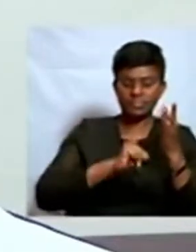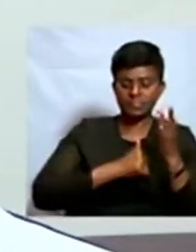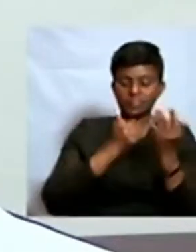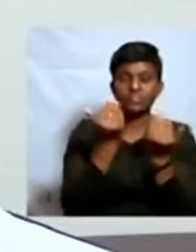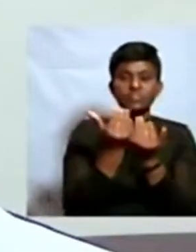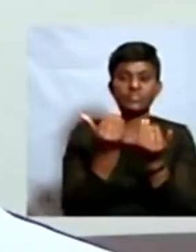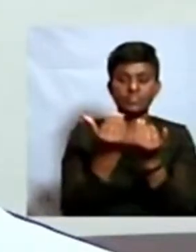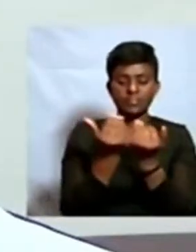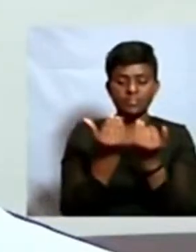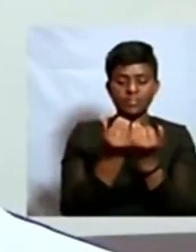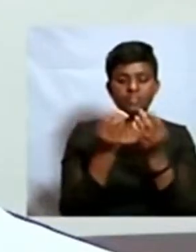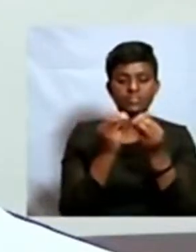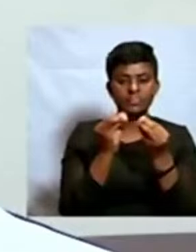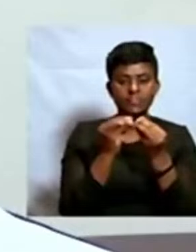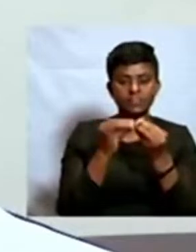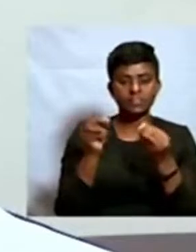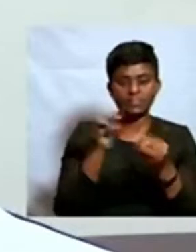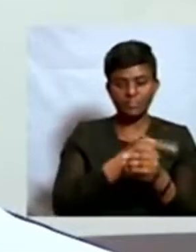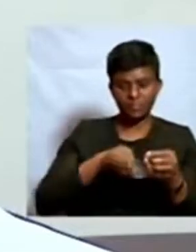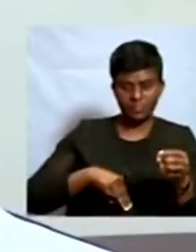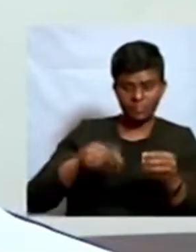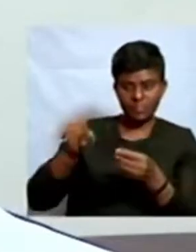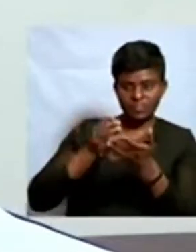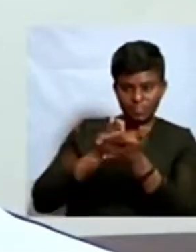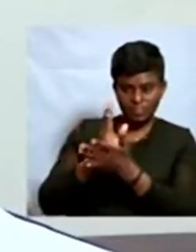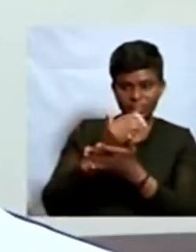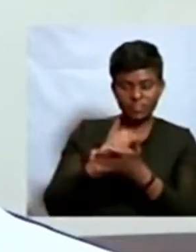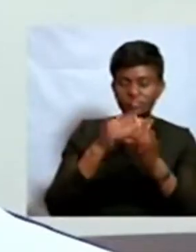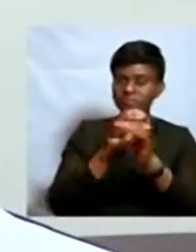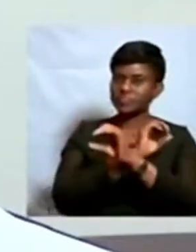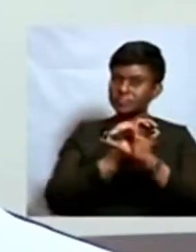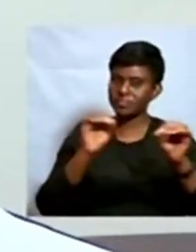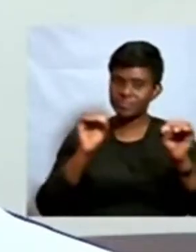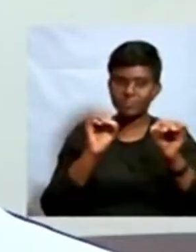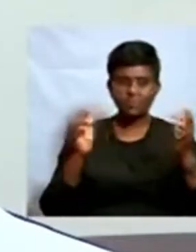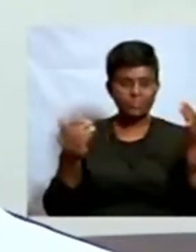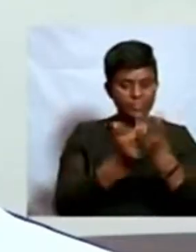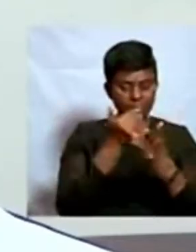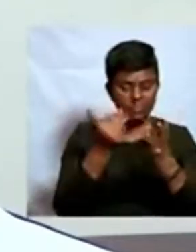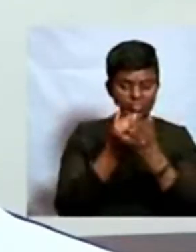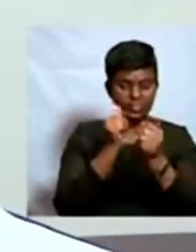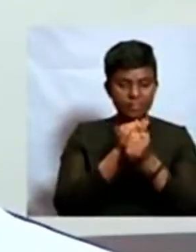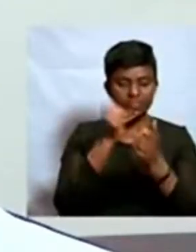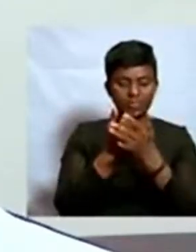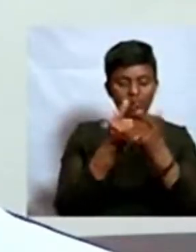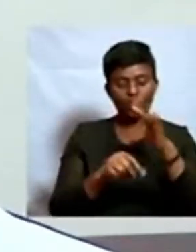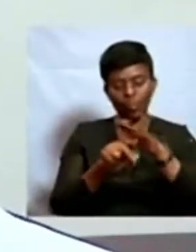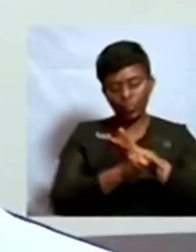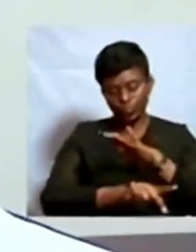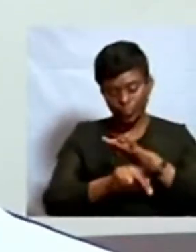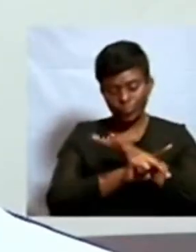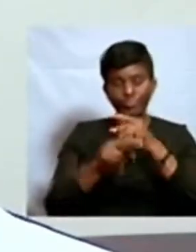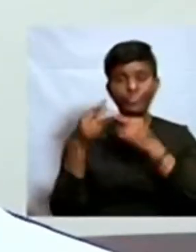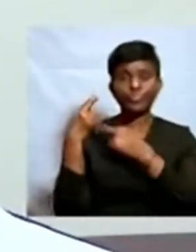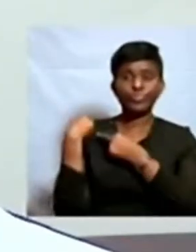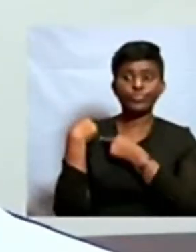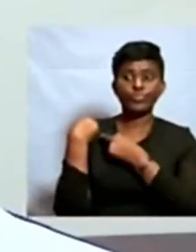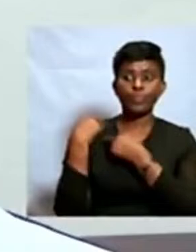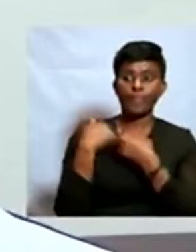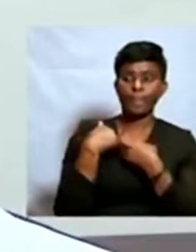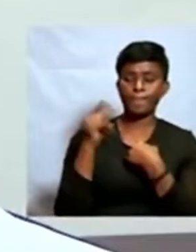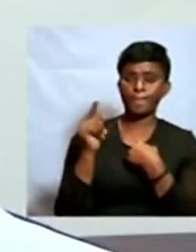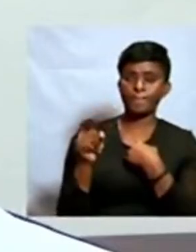seeking. Members are right that there is nothing new in terms of the primary